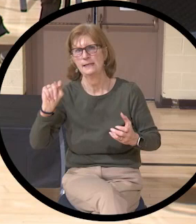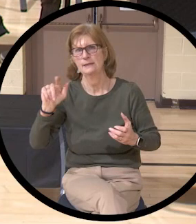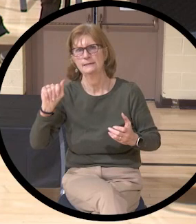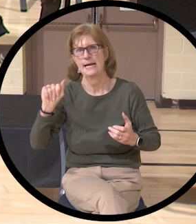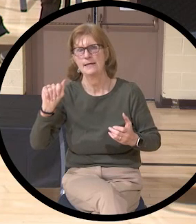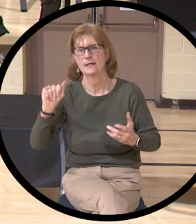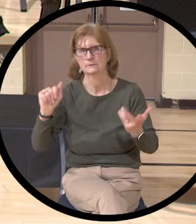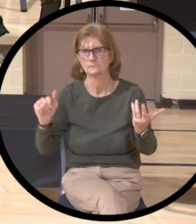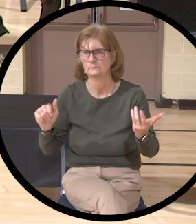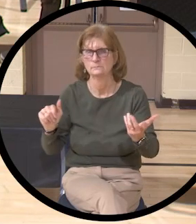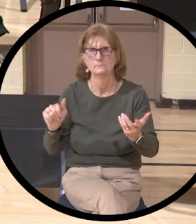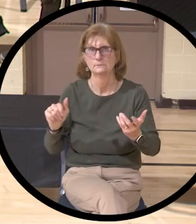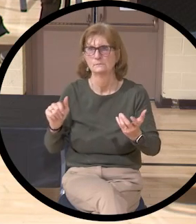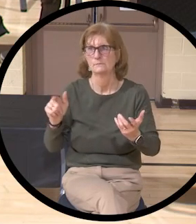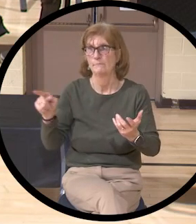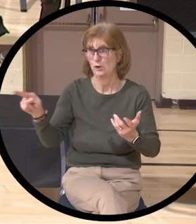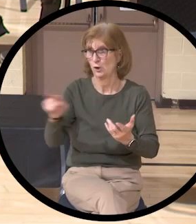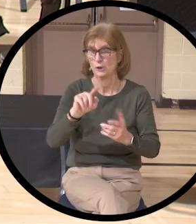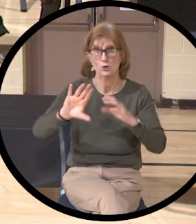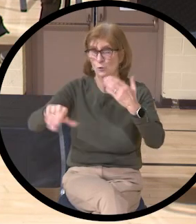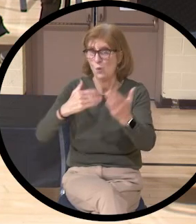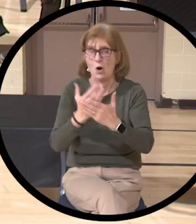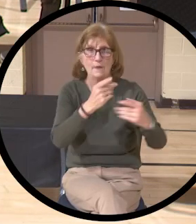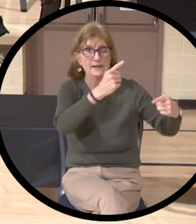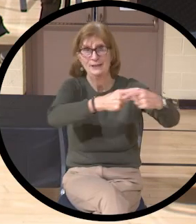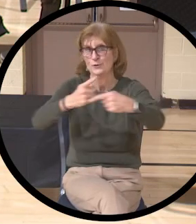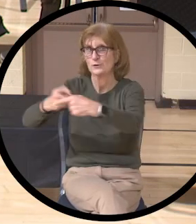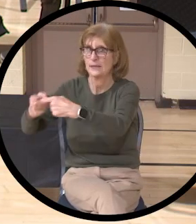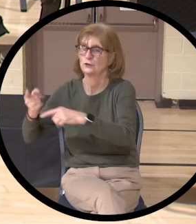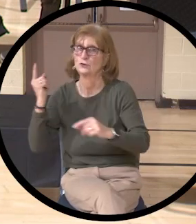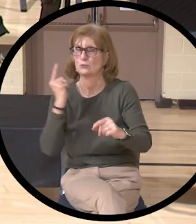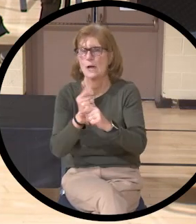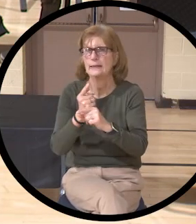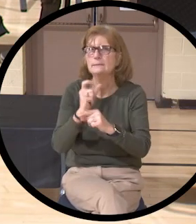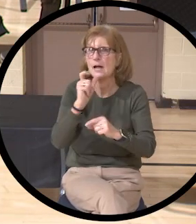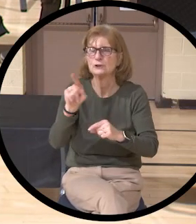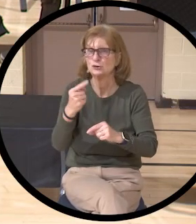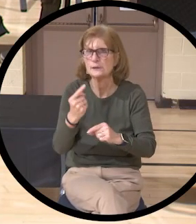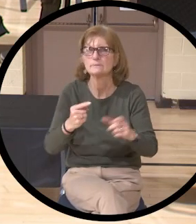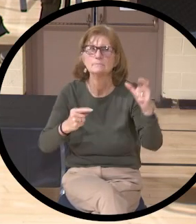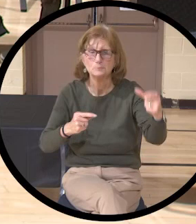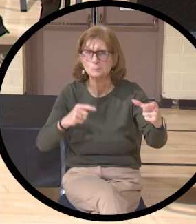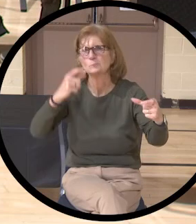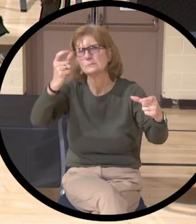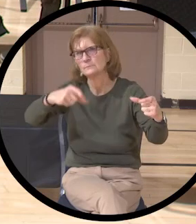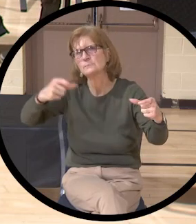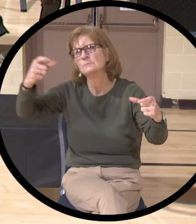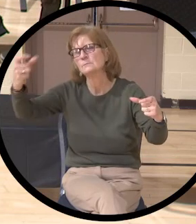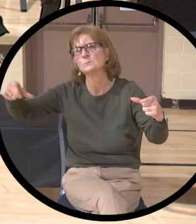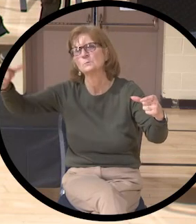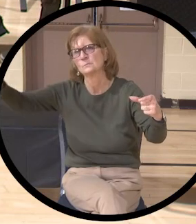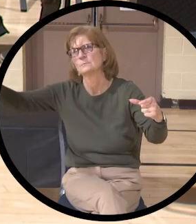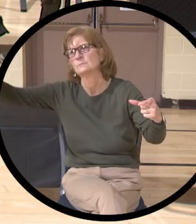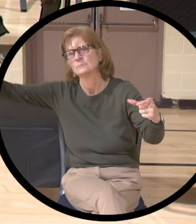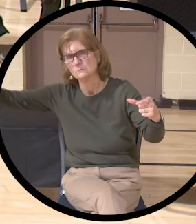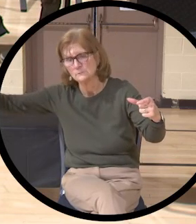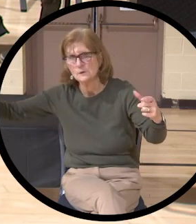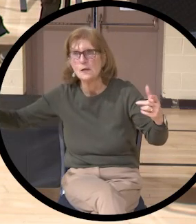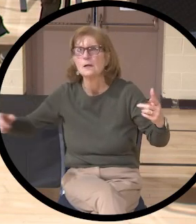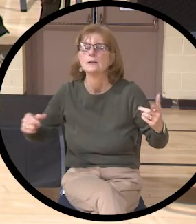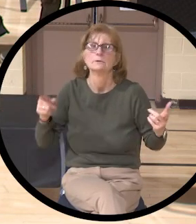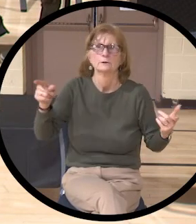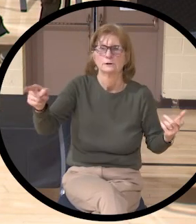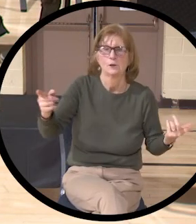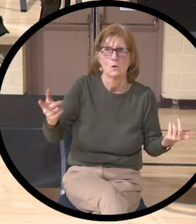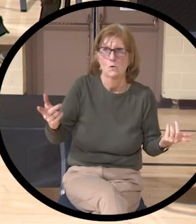not just one intersection, and it's going to come through all at once. So Sure. data after. And the last thing, lived in the Southwest quad